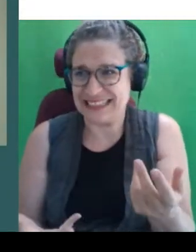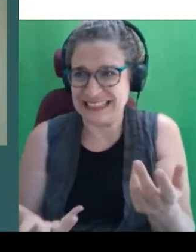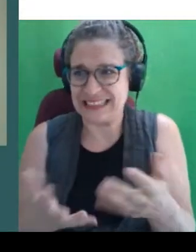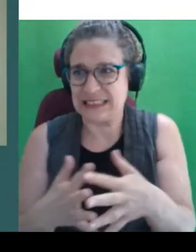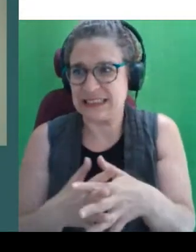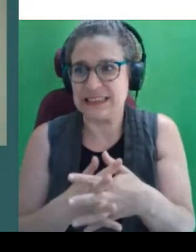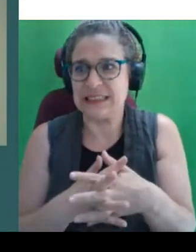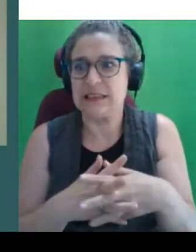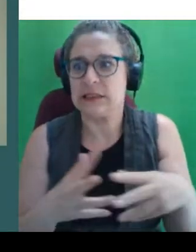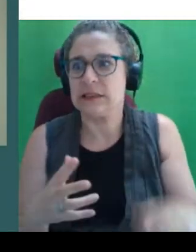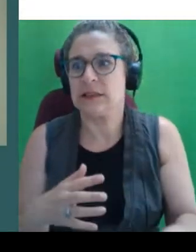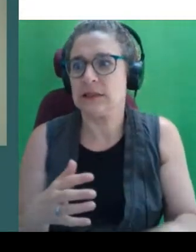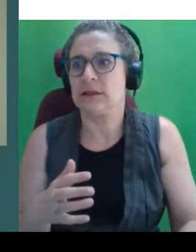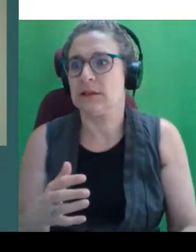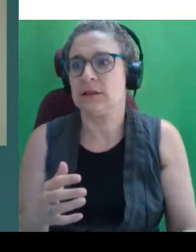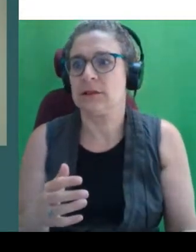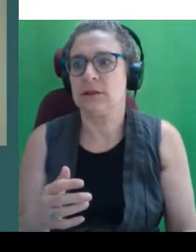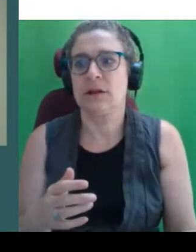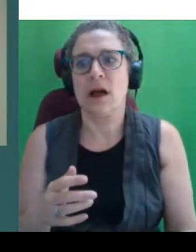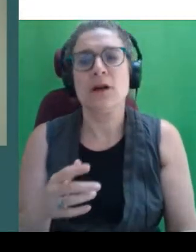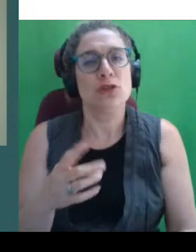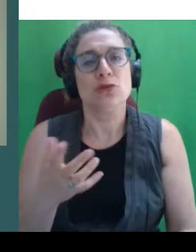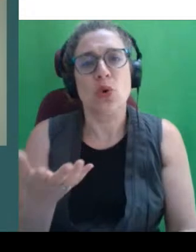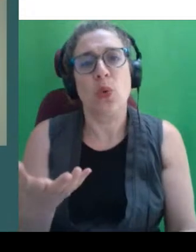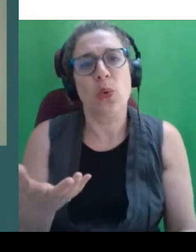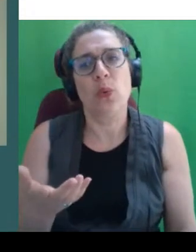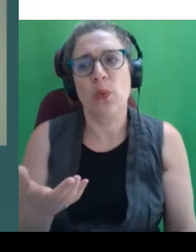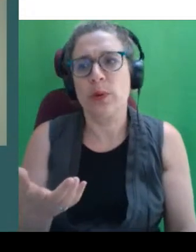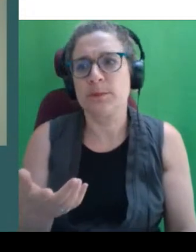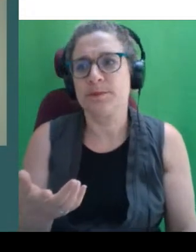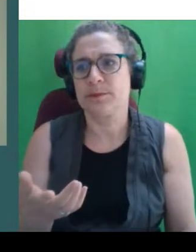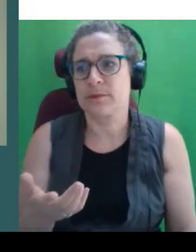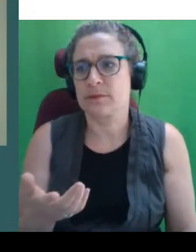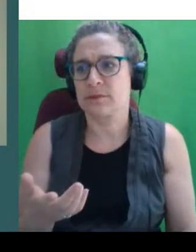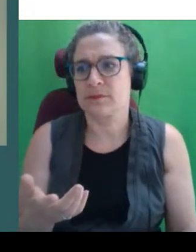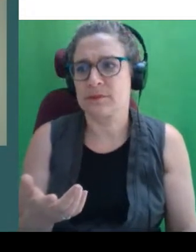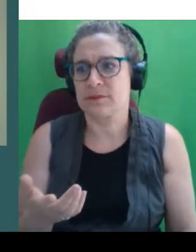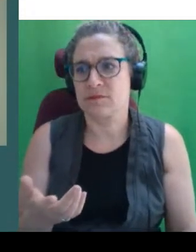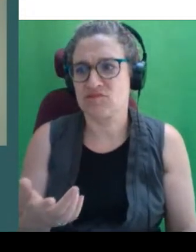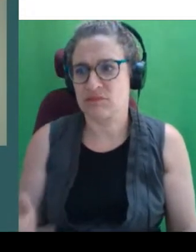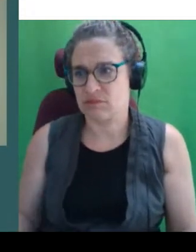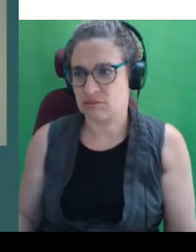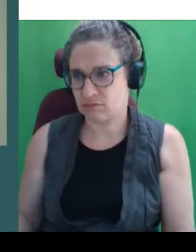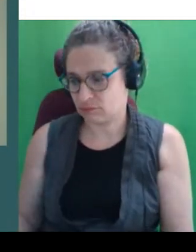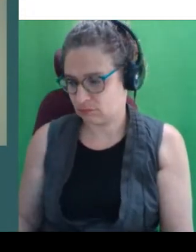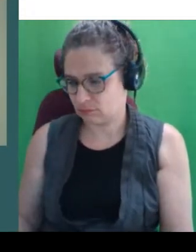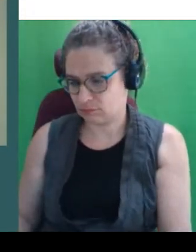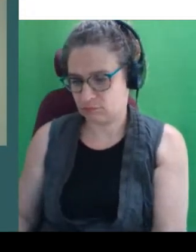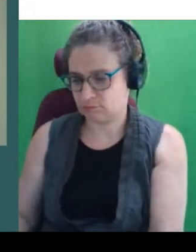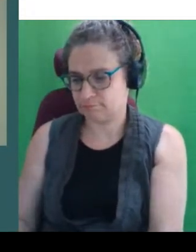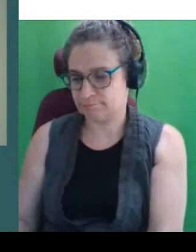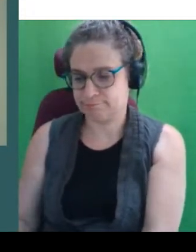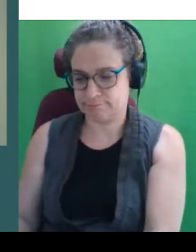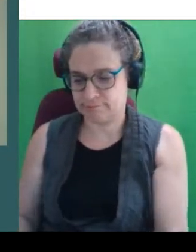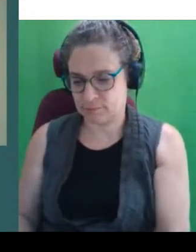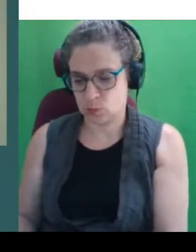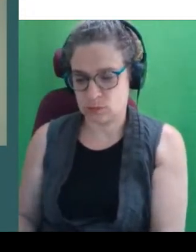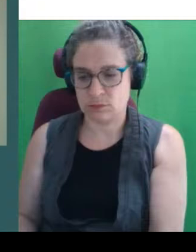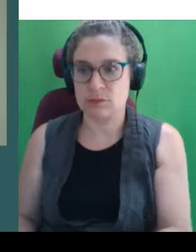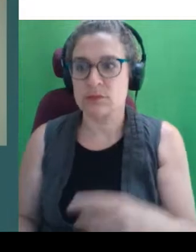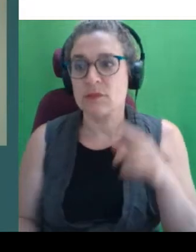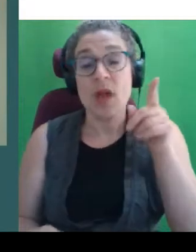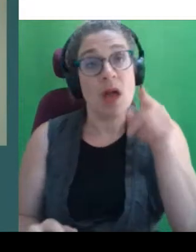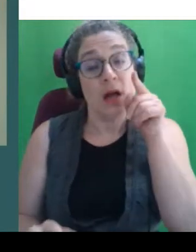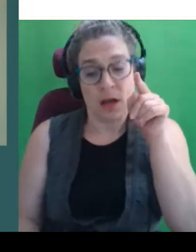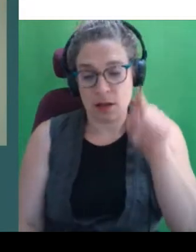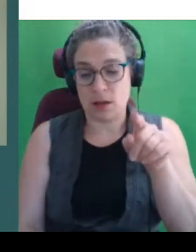relative or whoever it might be. And when does the cat come back into the house, or do the children that are not allergic to the